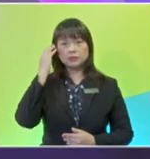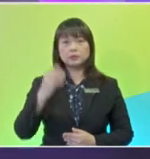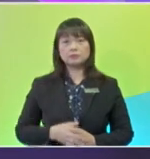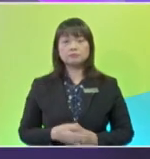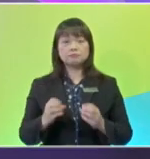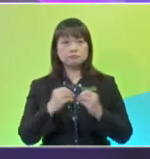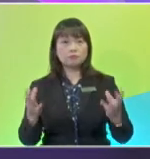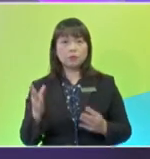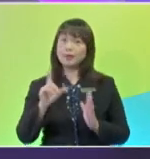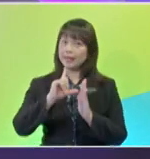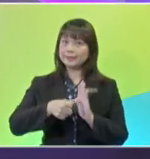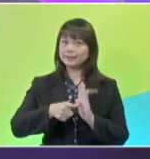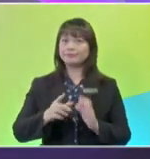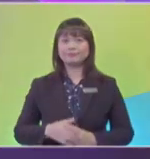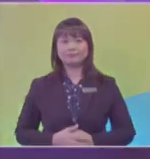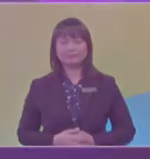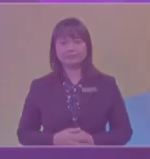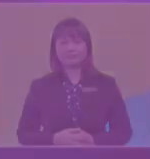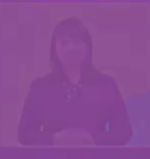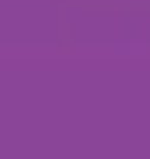on. Okay.